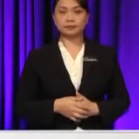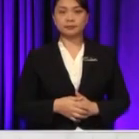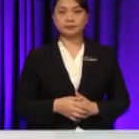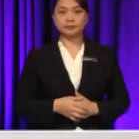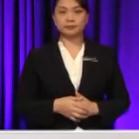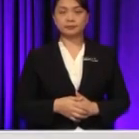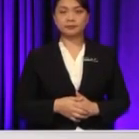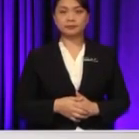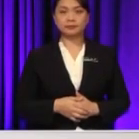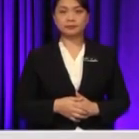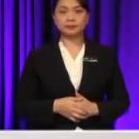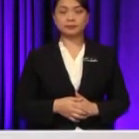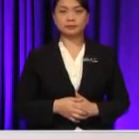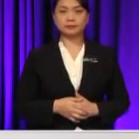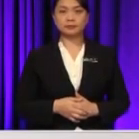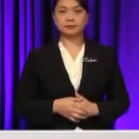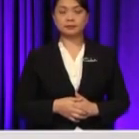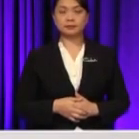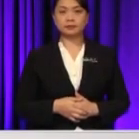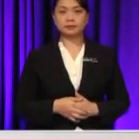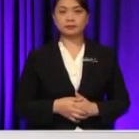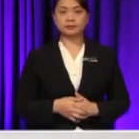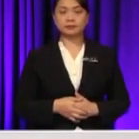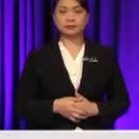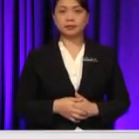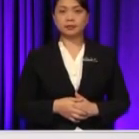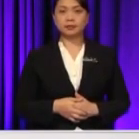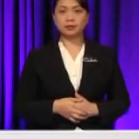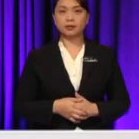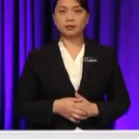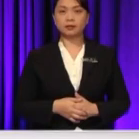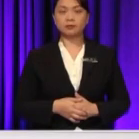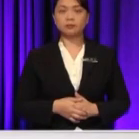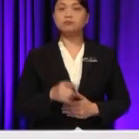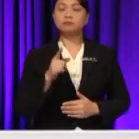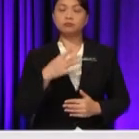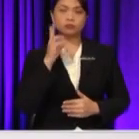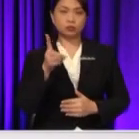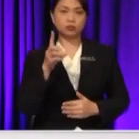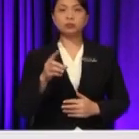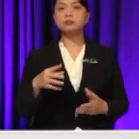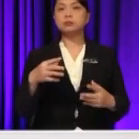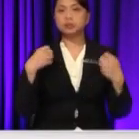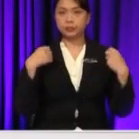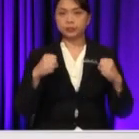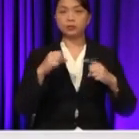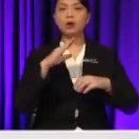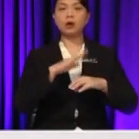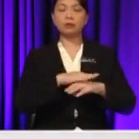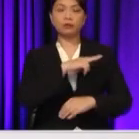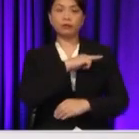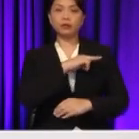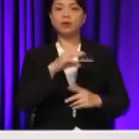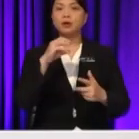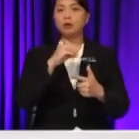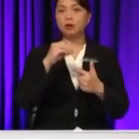please share your idea? Do you prefer to shop for clothes on foot or shopping online? I prefer shopping online because I